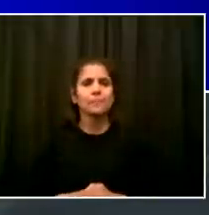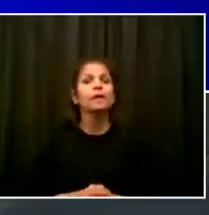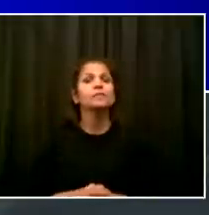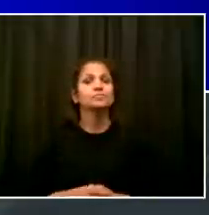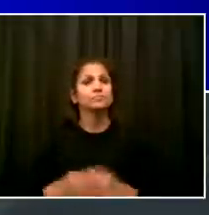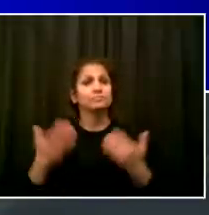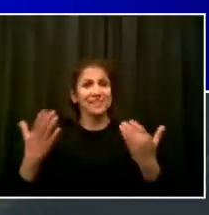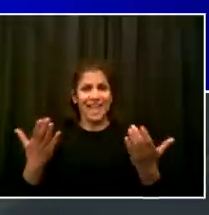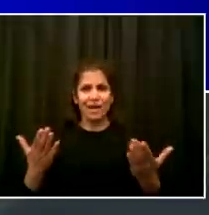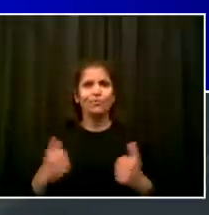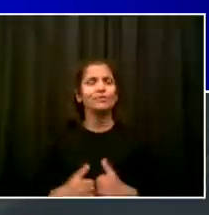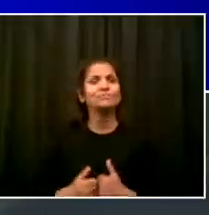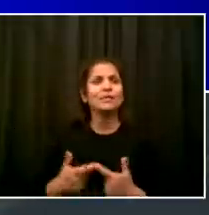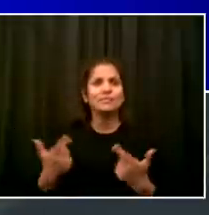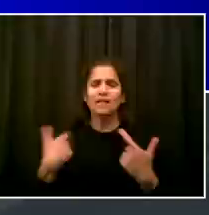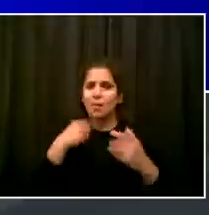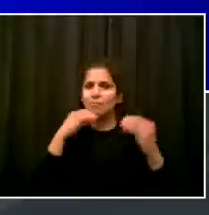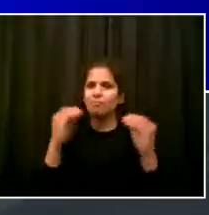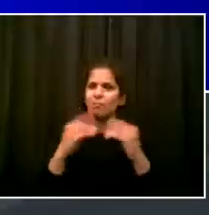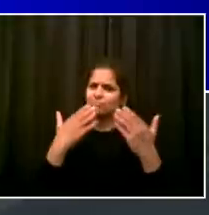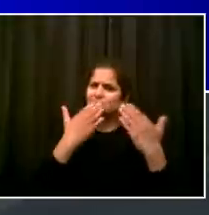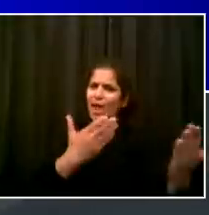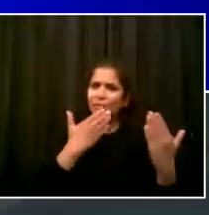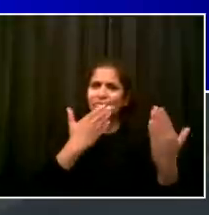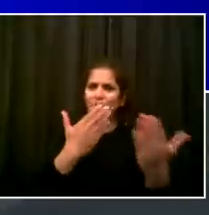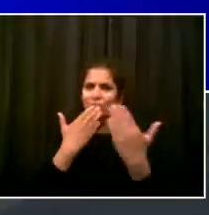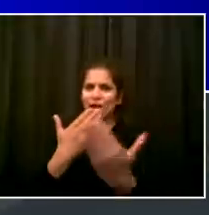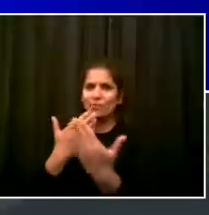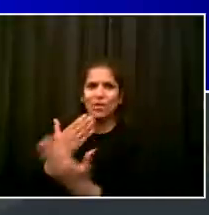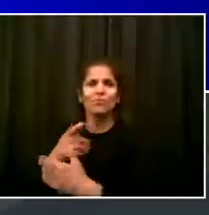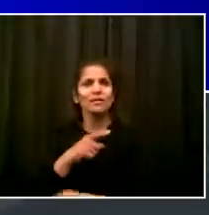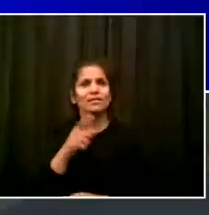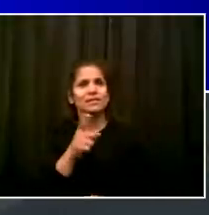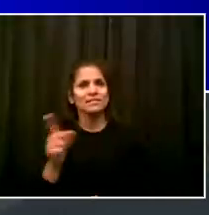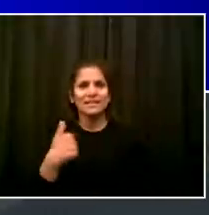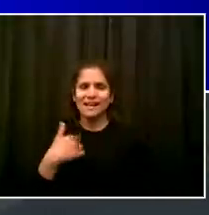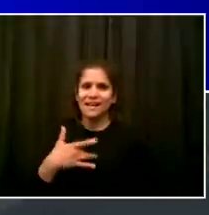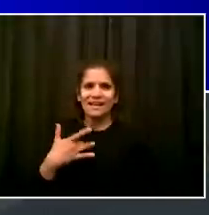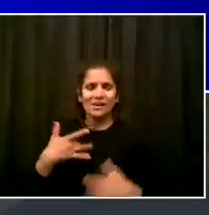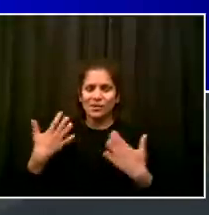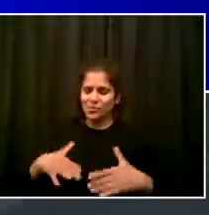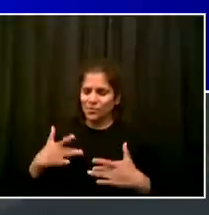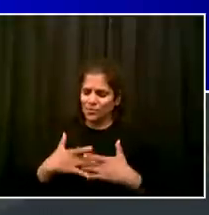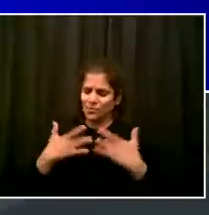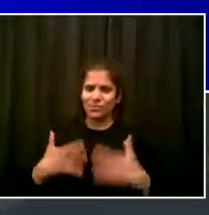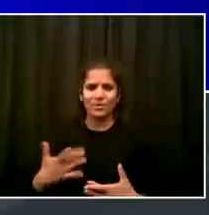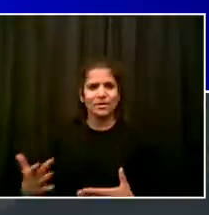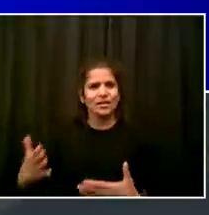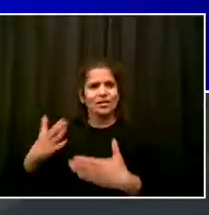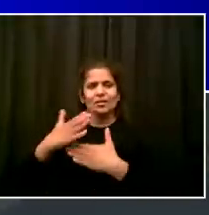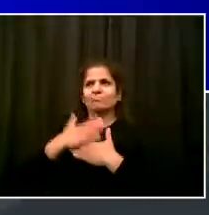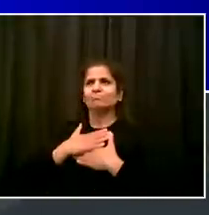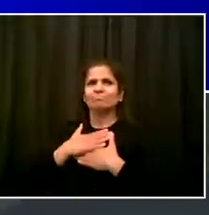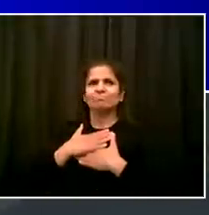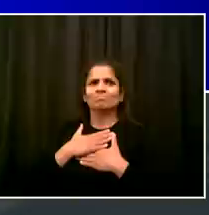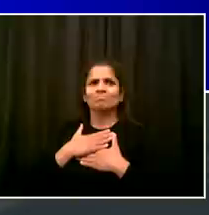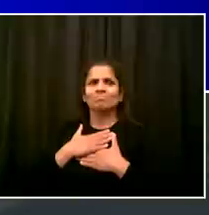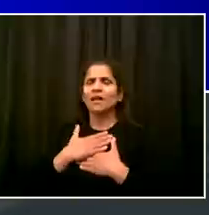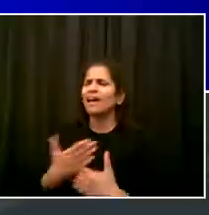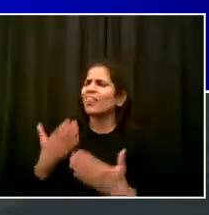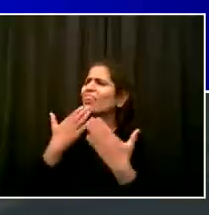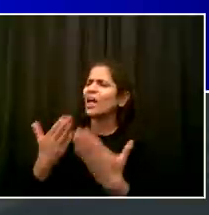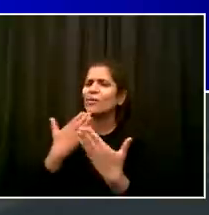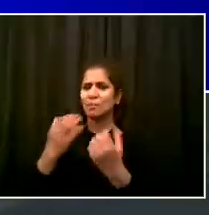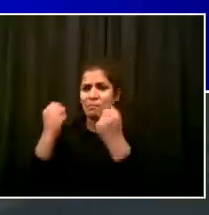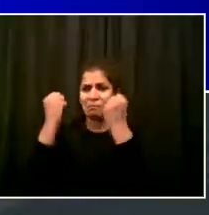thank yous. I'm feeling tremendous gratitude as we go on this crisis, all the people who stepped up. We have made a lot of progress, particularly